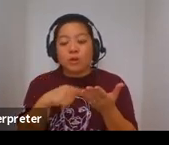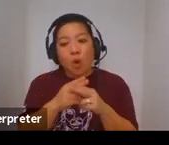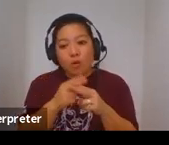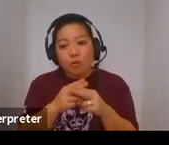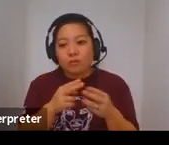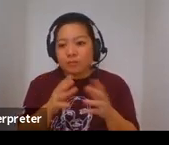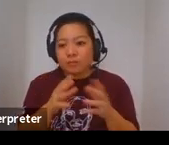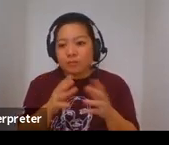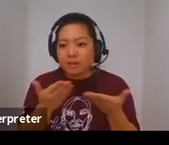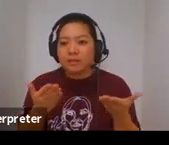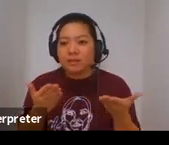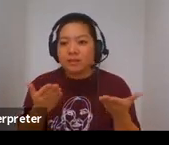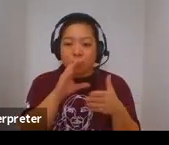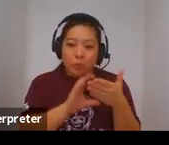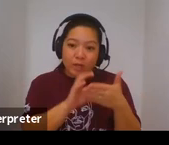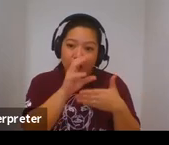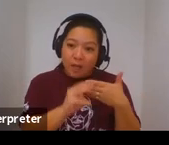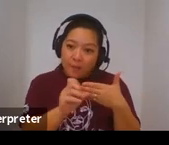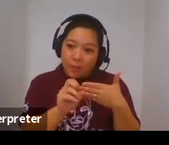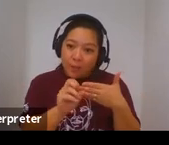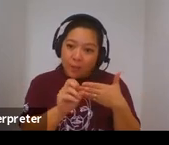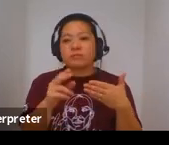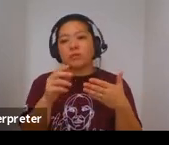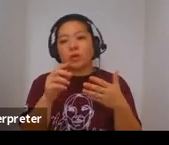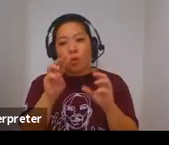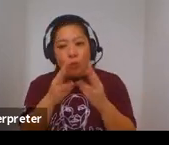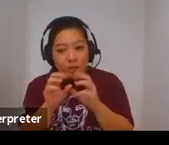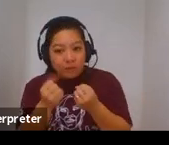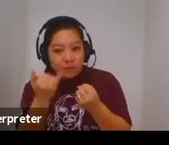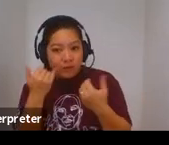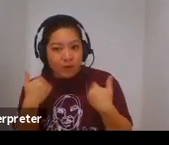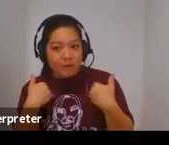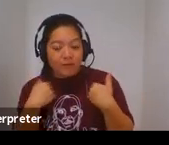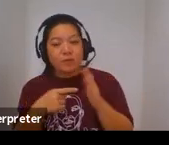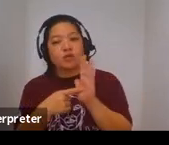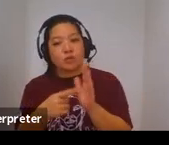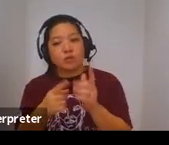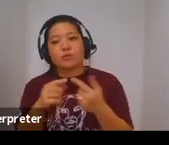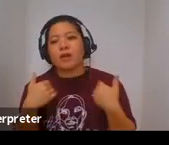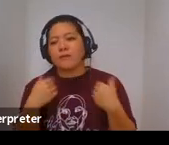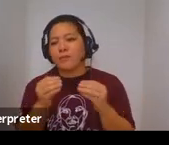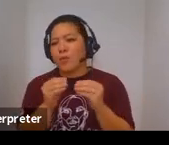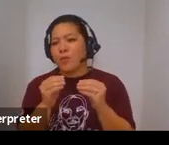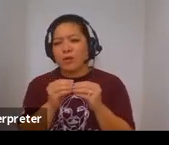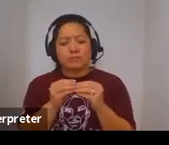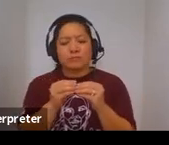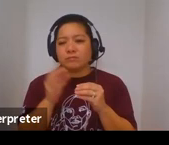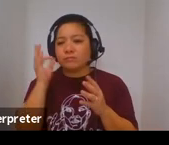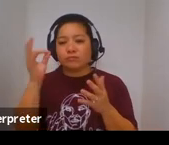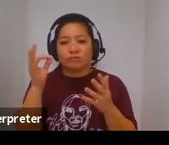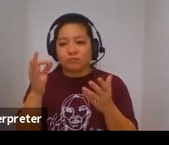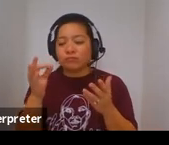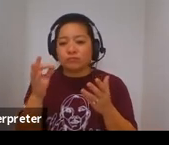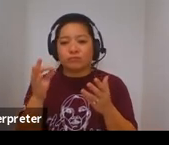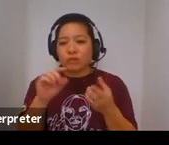multi-dose type of curriculum or series of workshops has been shown to have more long-term impacts for young